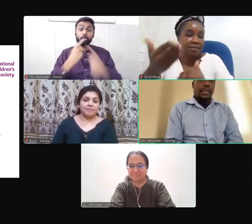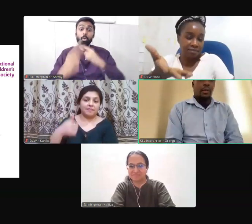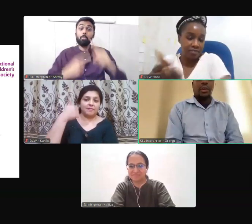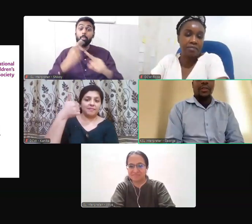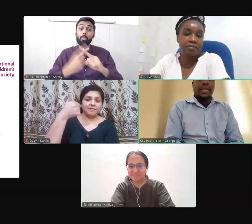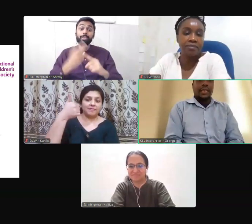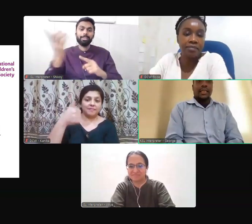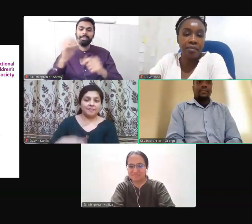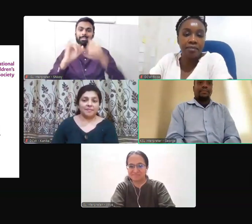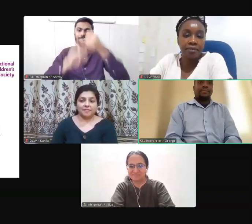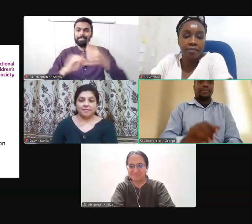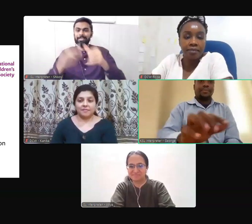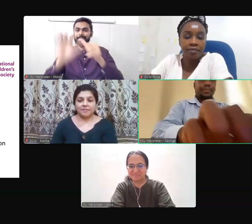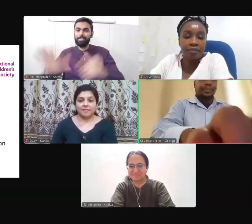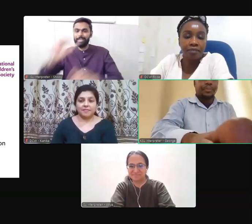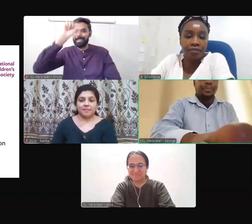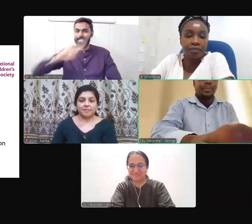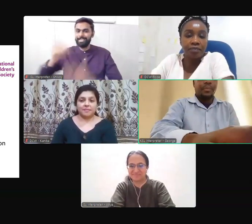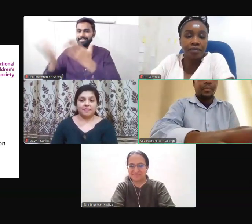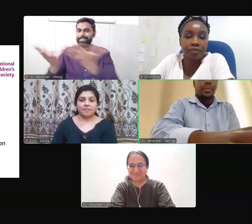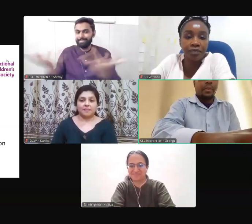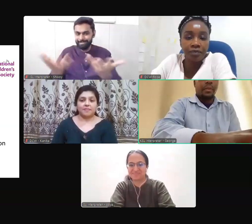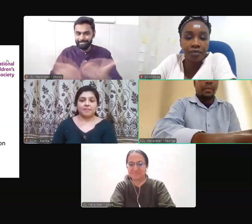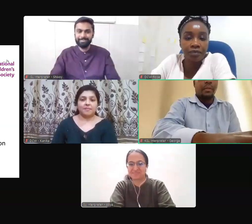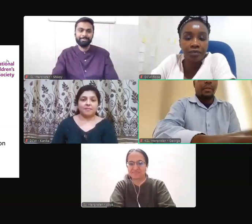have done in India.